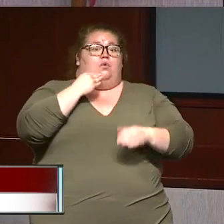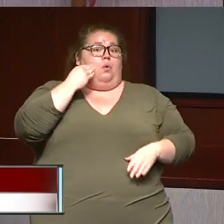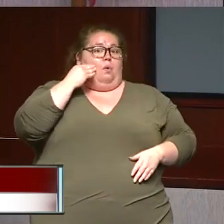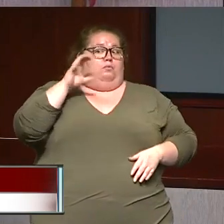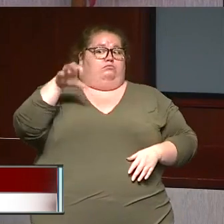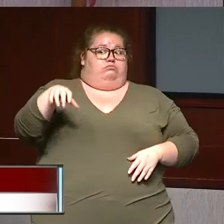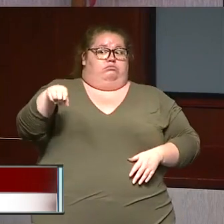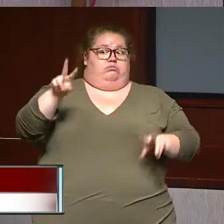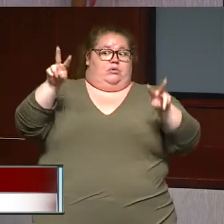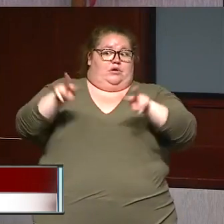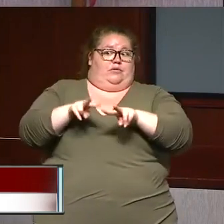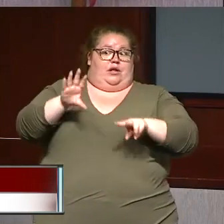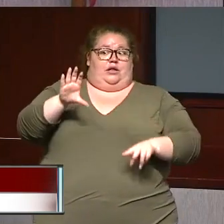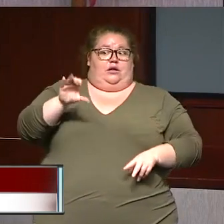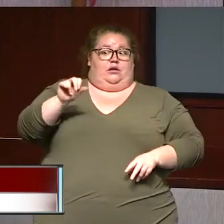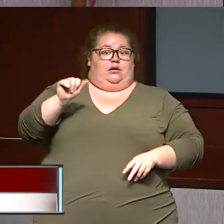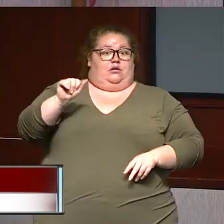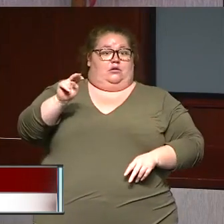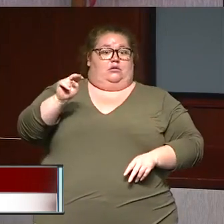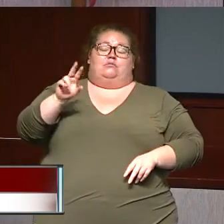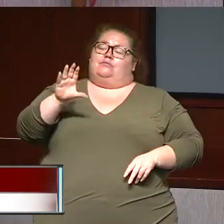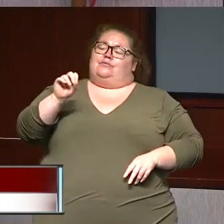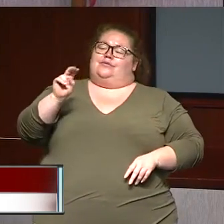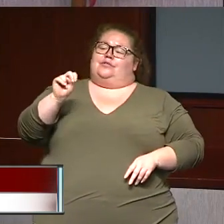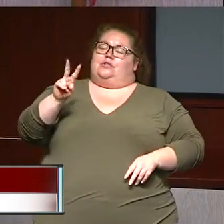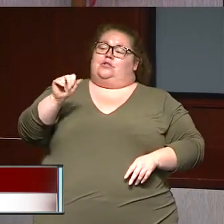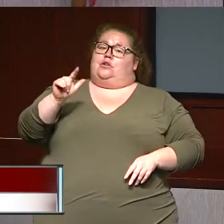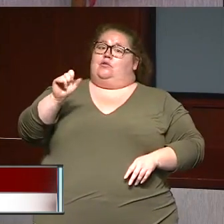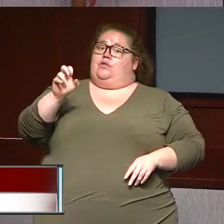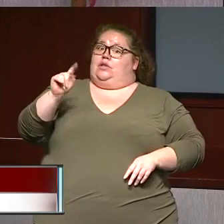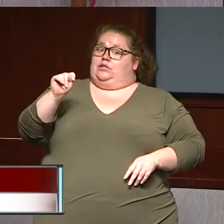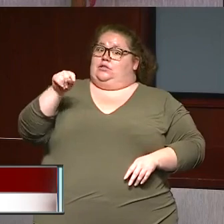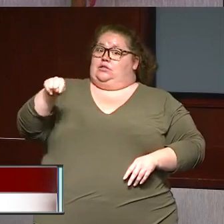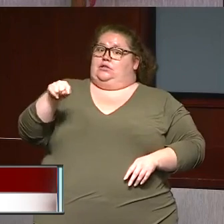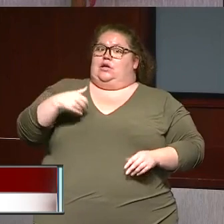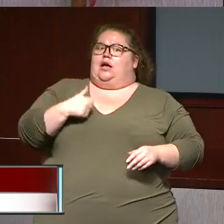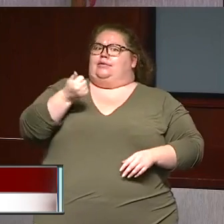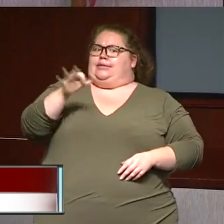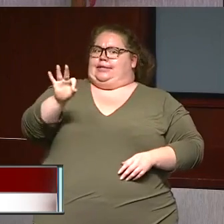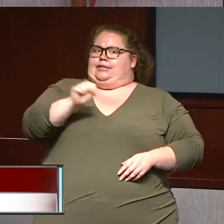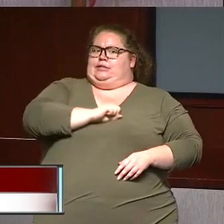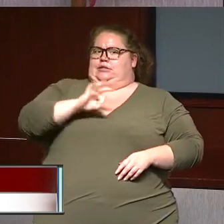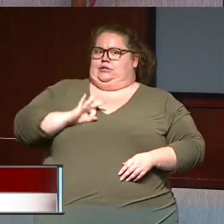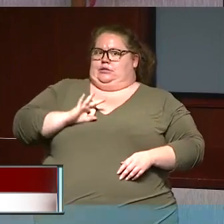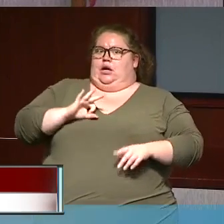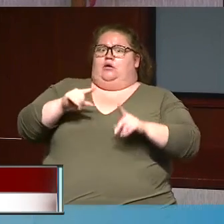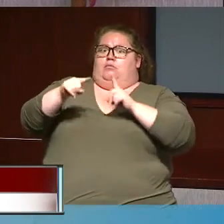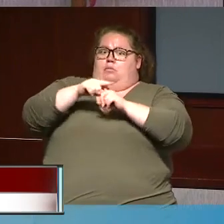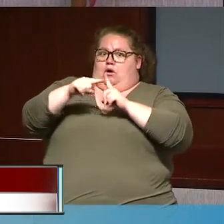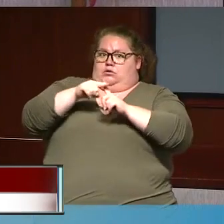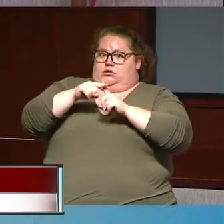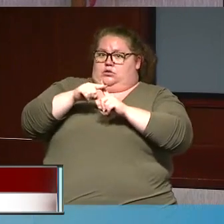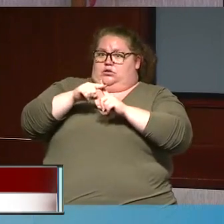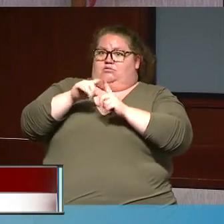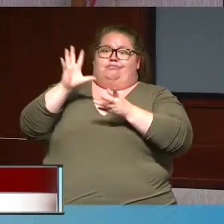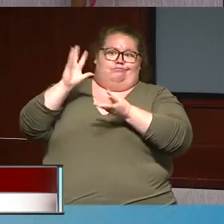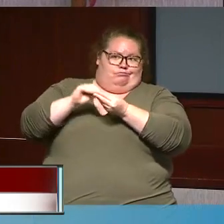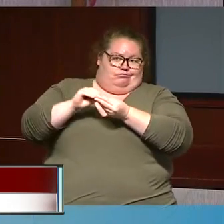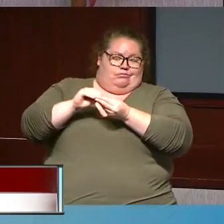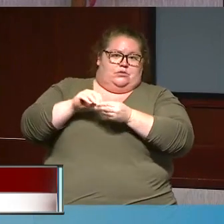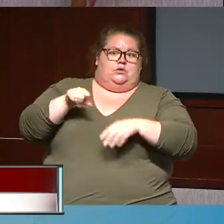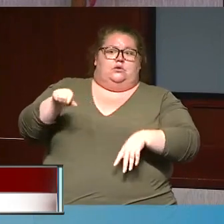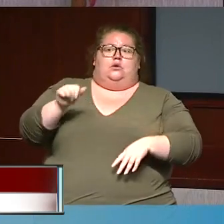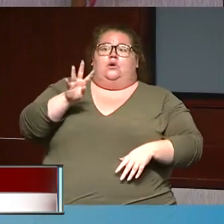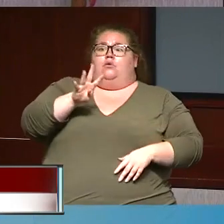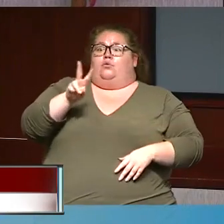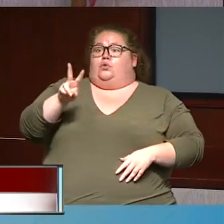us as of yesterday also. There are 19 healthcare workers that have tested positive, again a cumulative number,